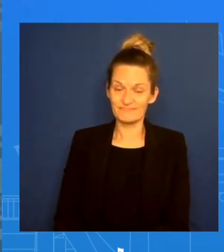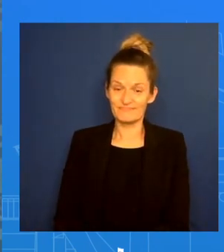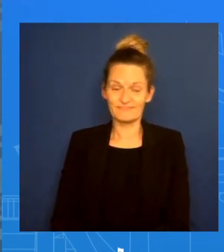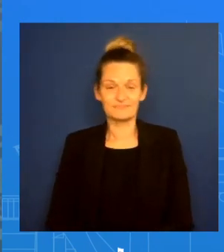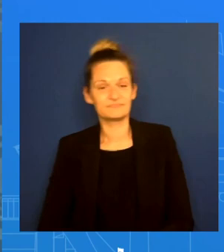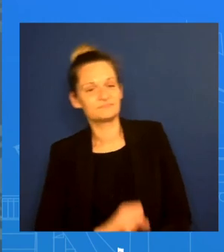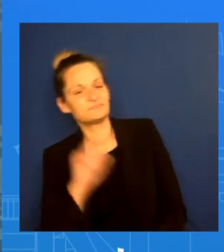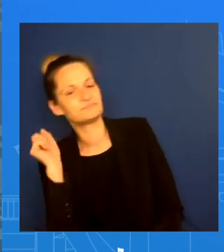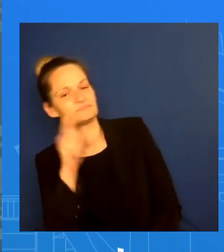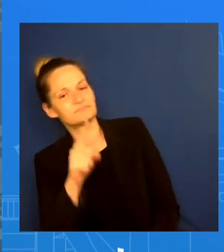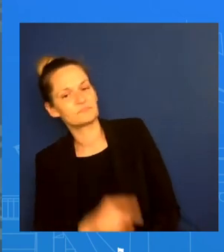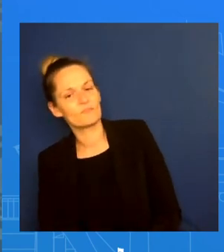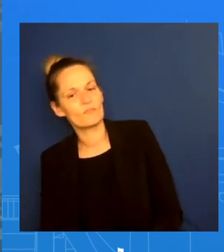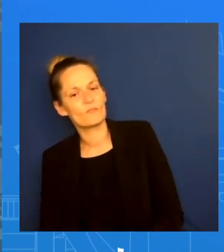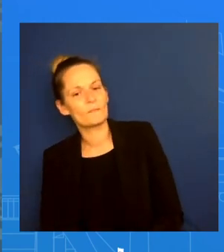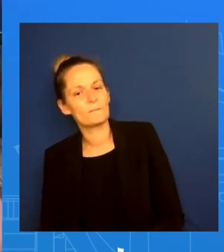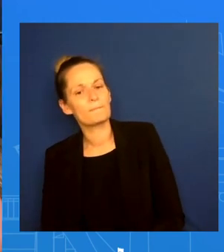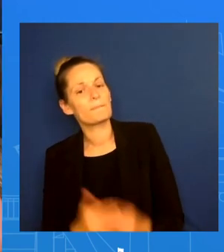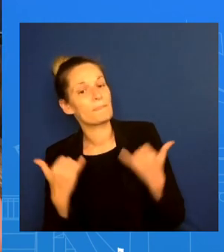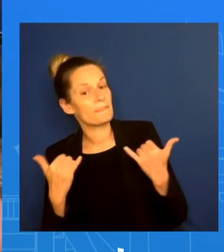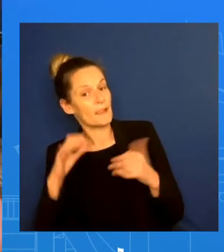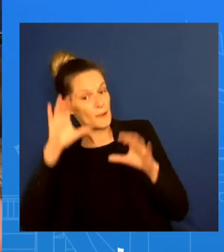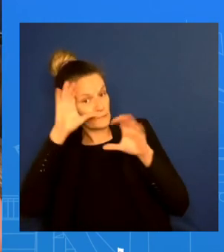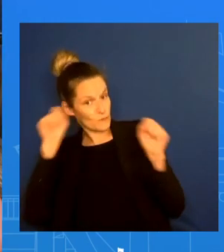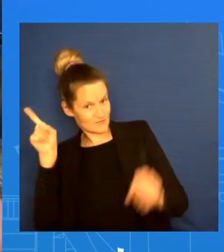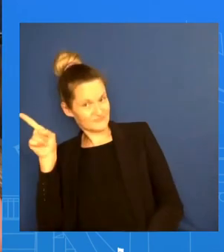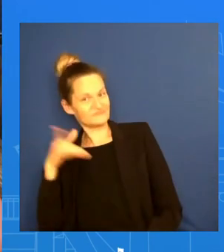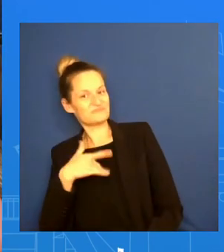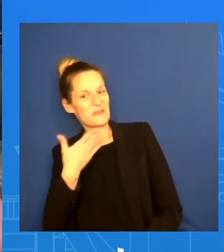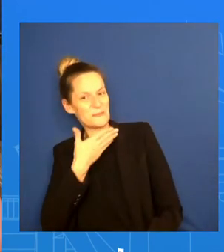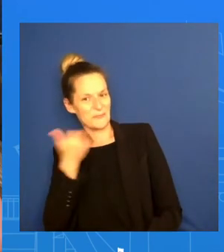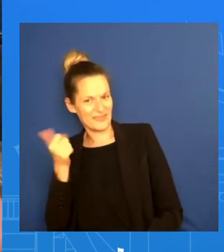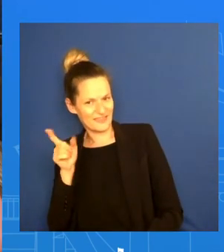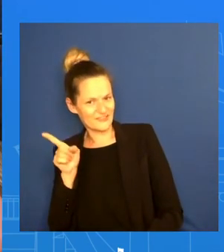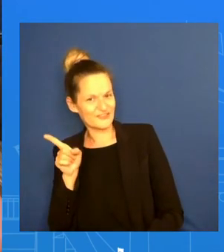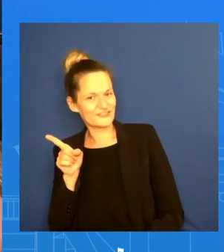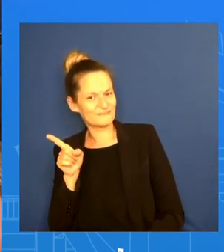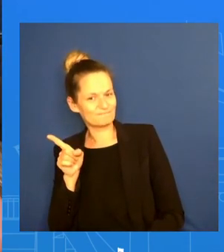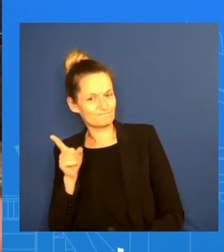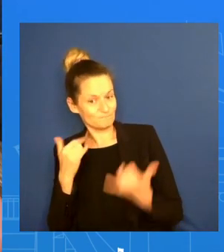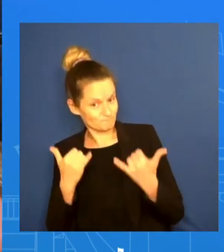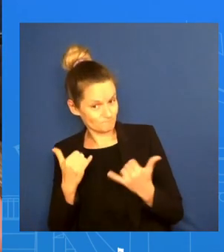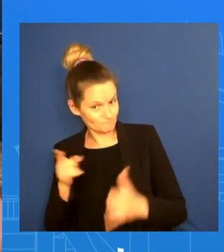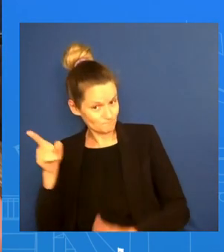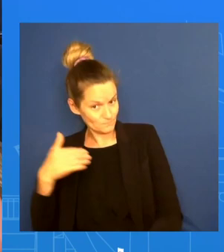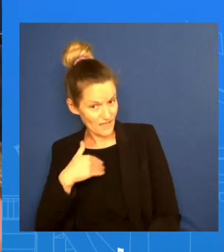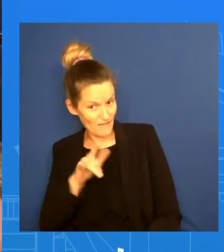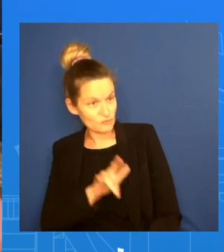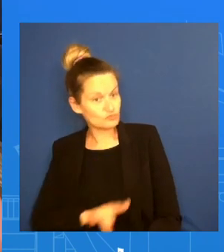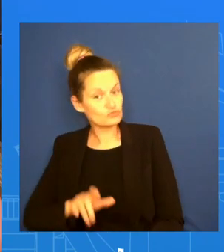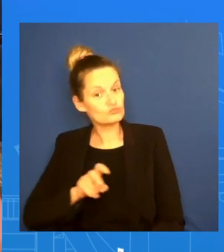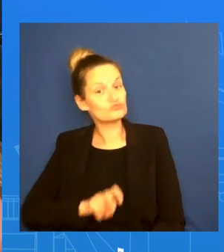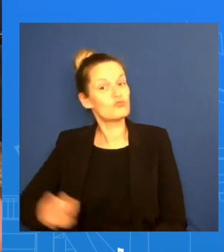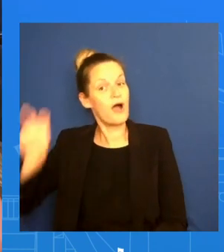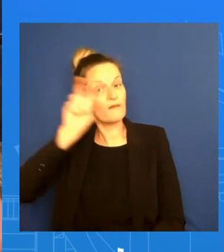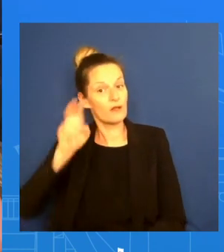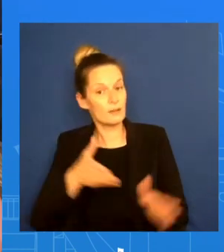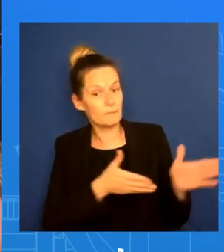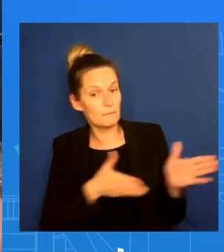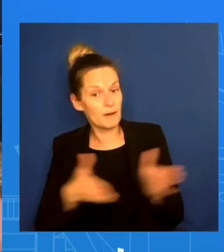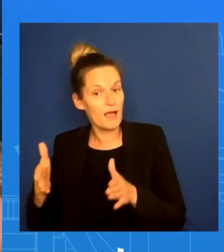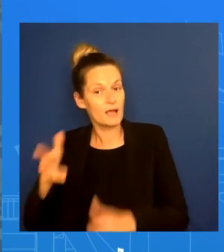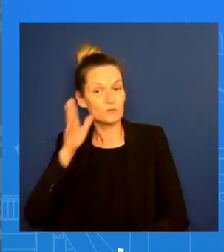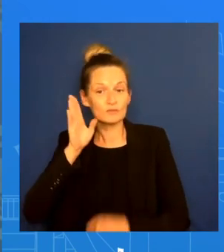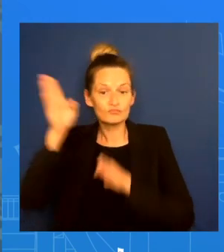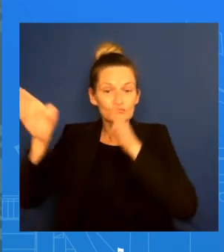better, are there any plans for him to get out and travel and talk to the American people about these economic concerns that you say he cares about?